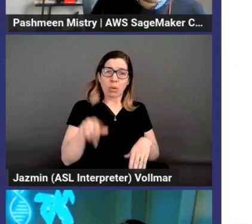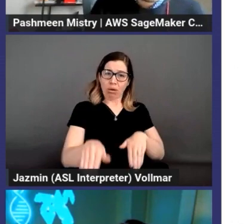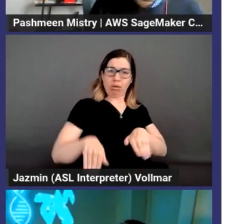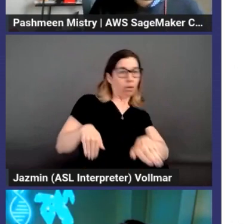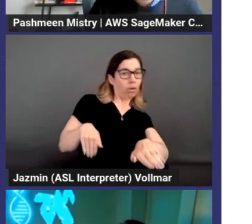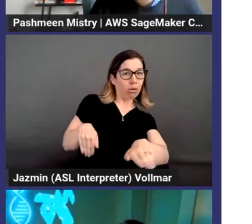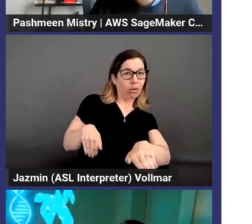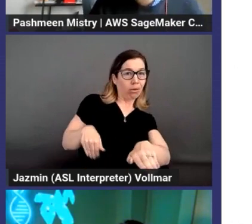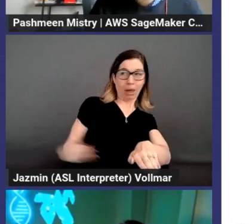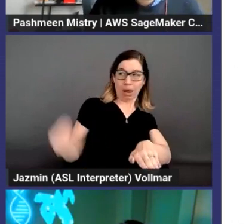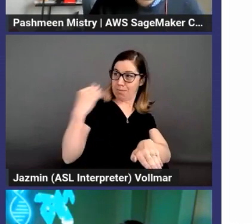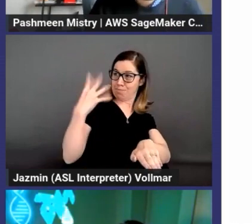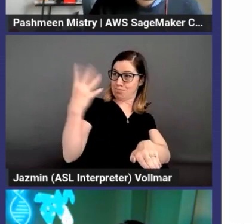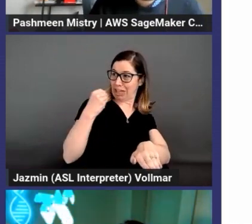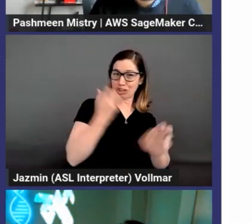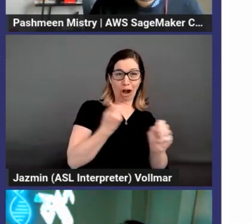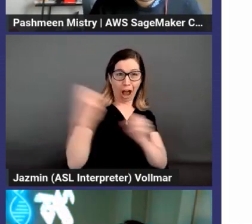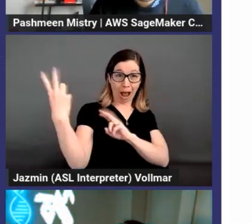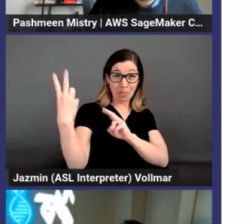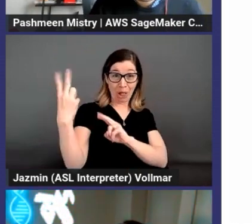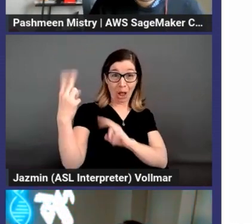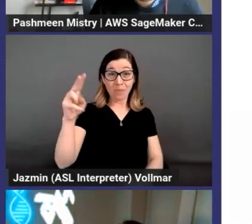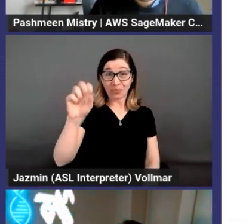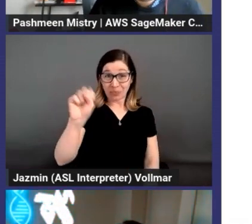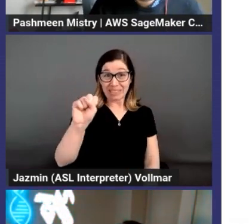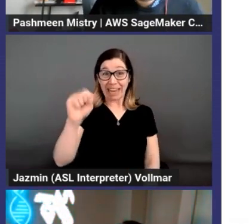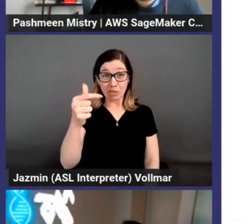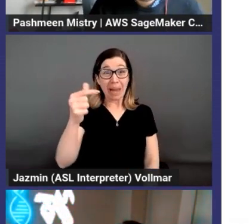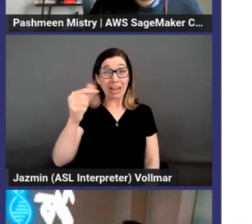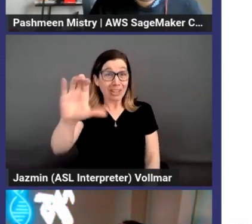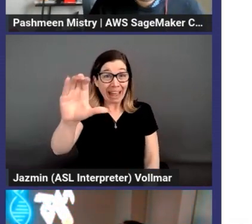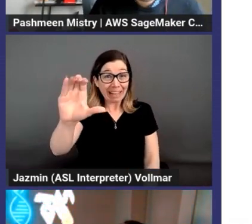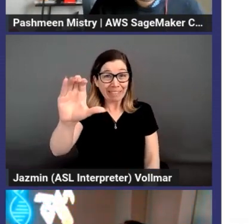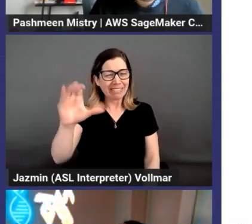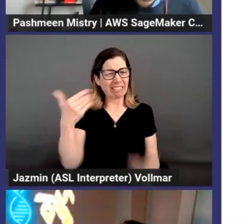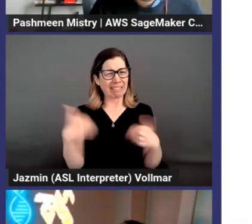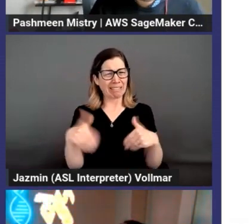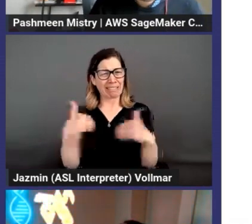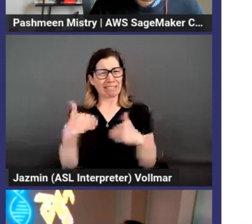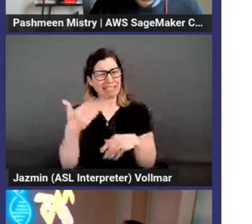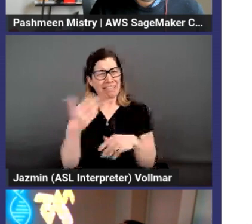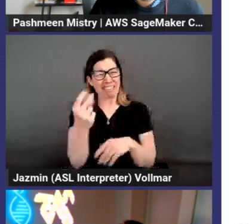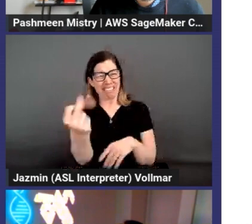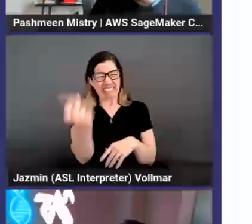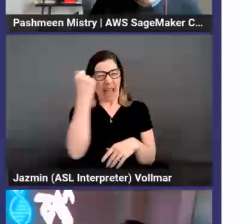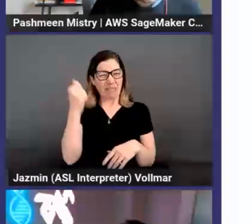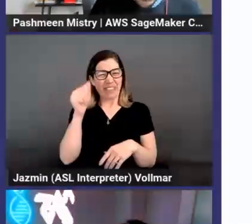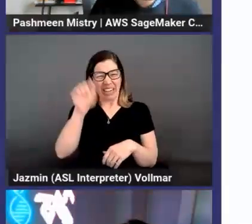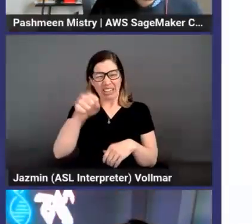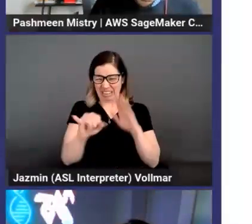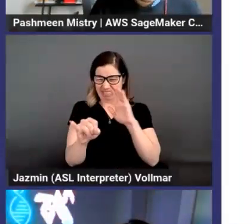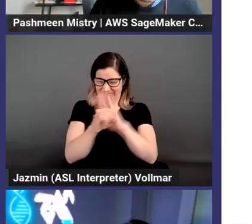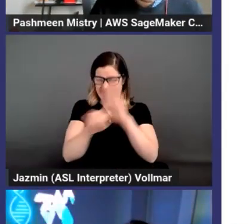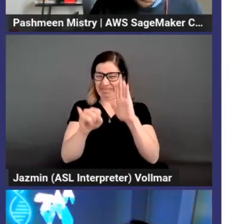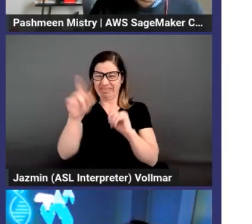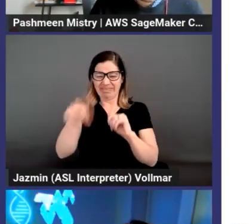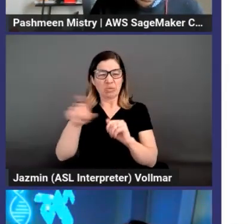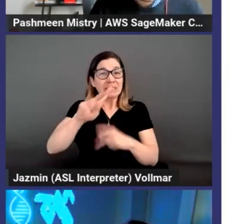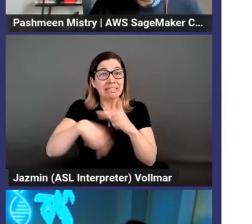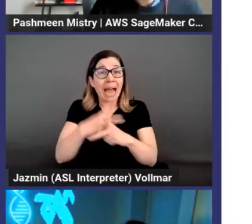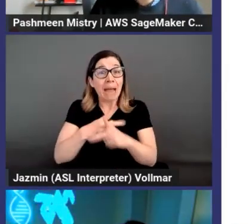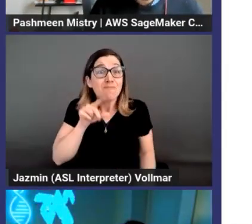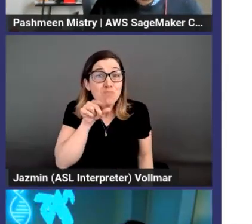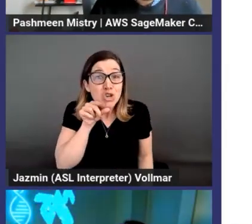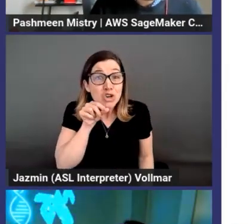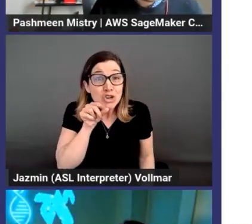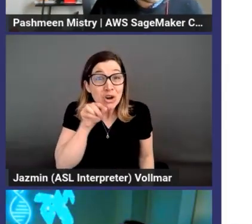and upload it into Amazon SageMaker Canvas and just at a snap of a finger within a couple seconds, you can identify what kind of bird it is maybe. So